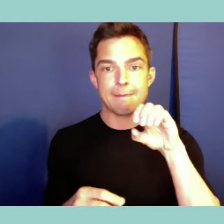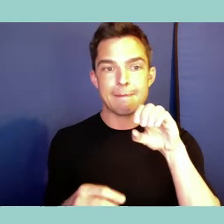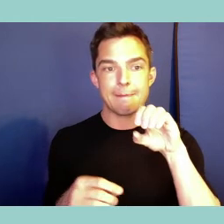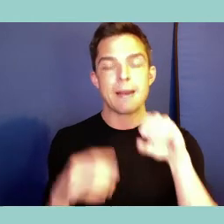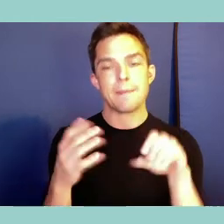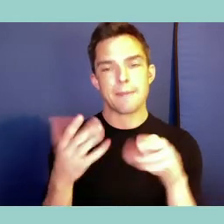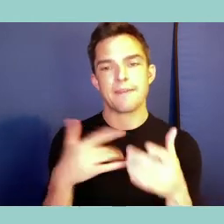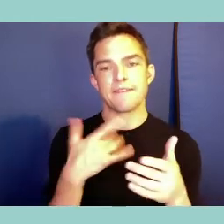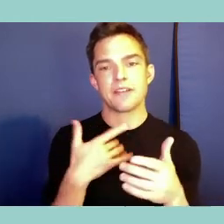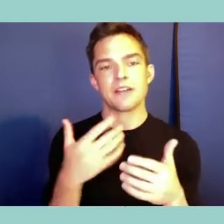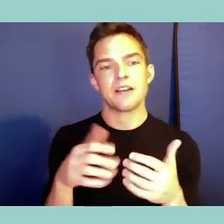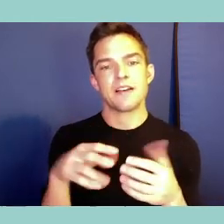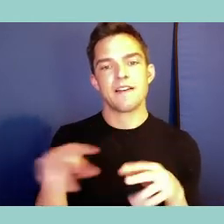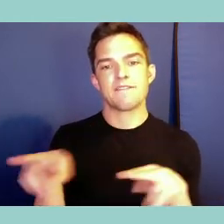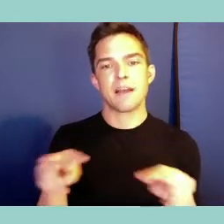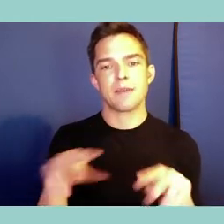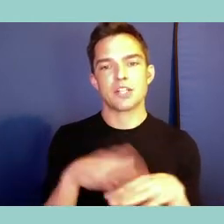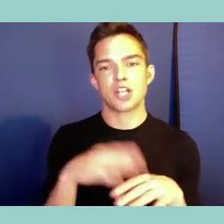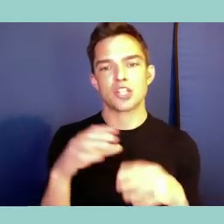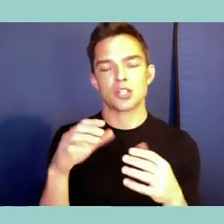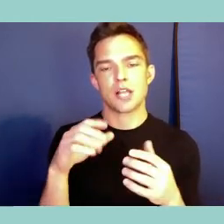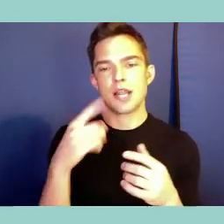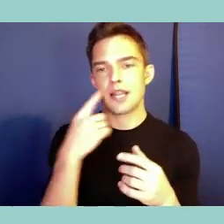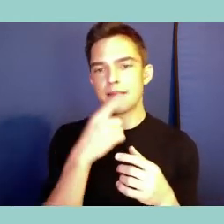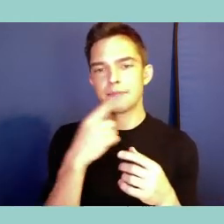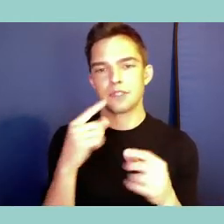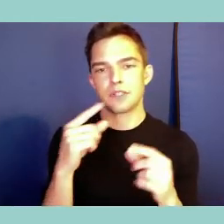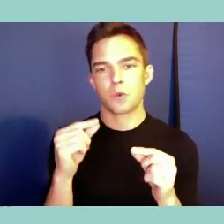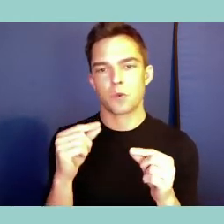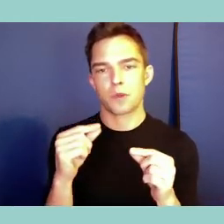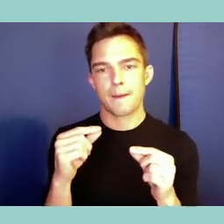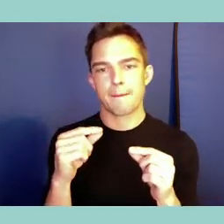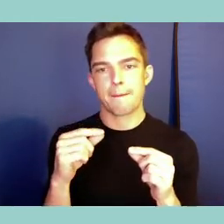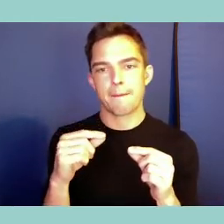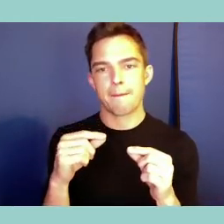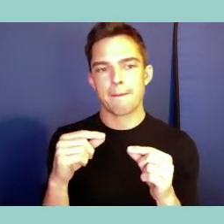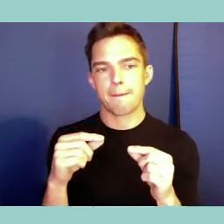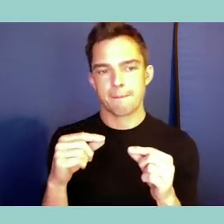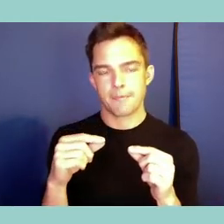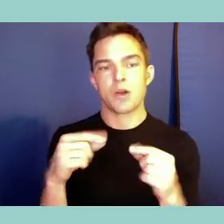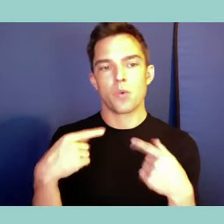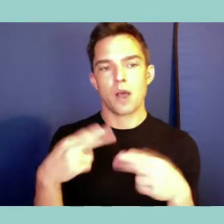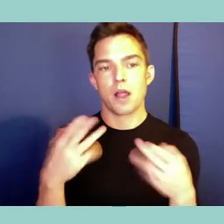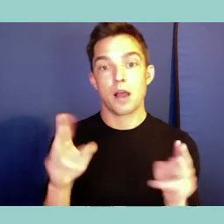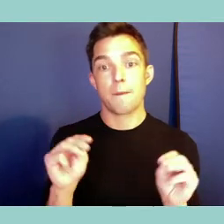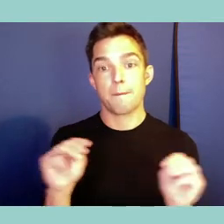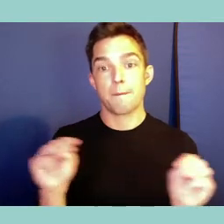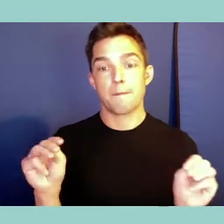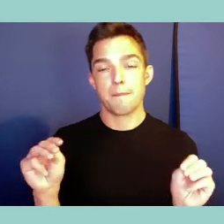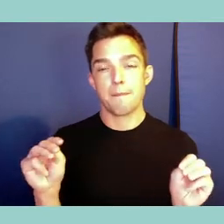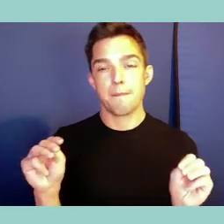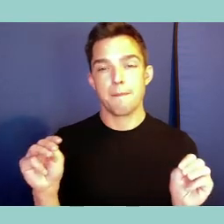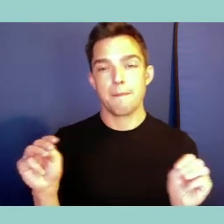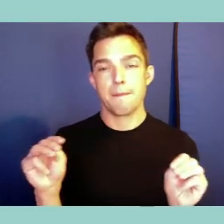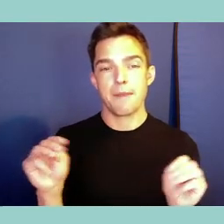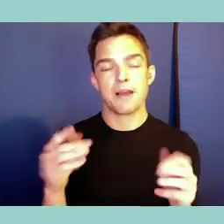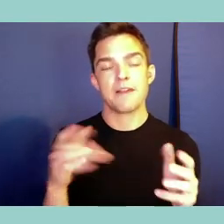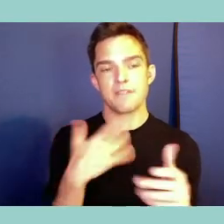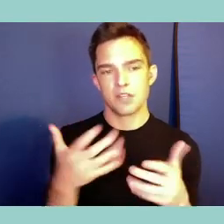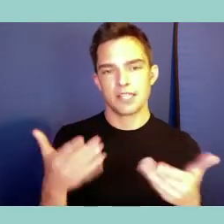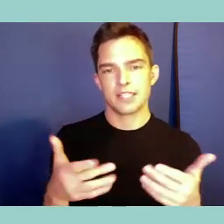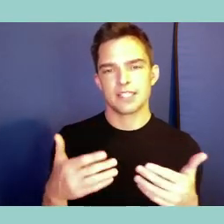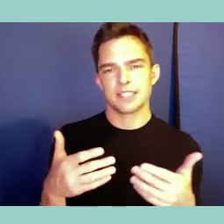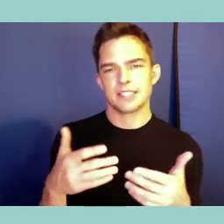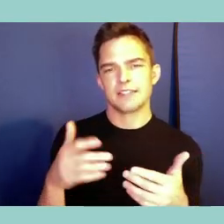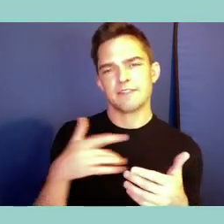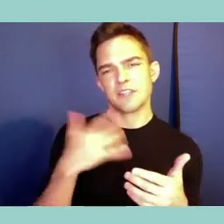your voice on your closed lips. As you hum, give all of your attention to the